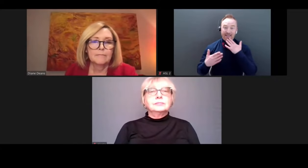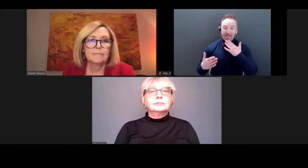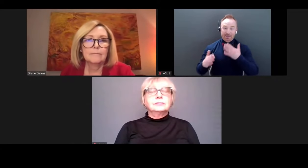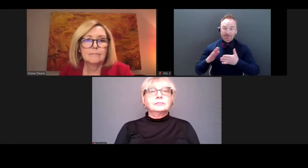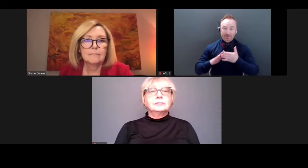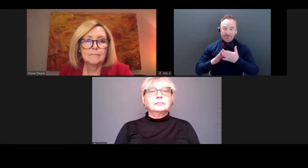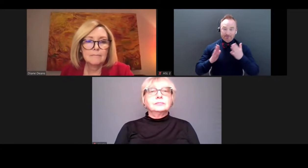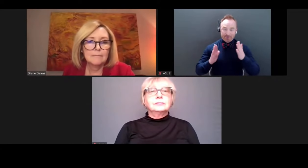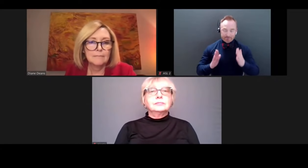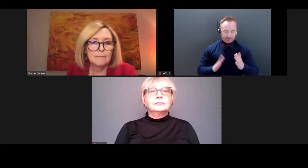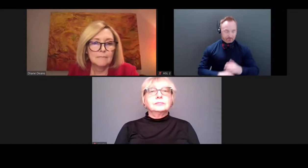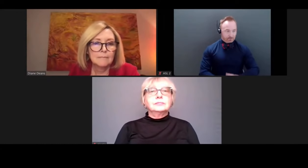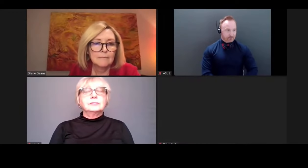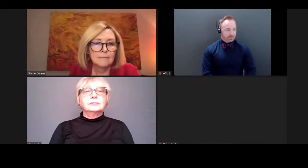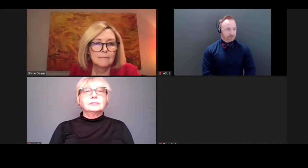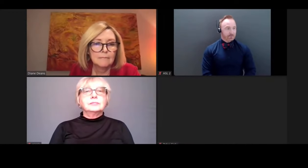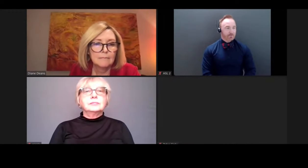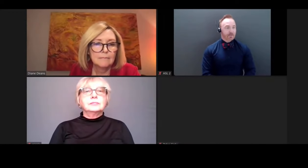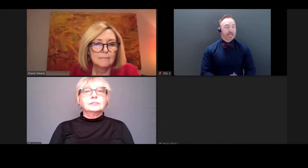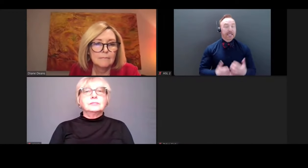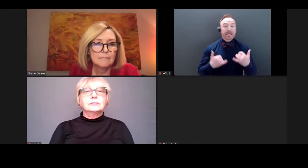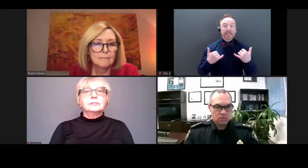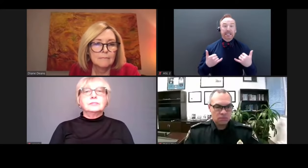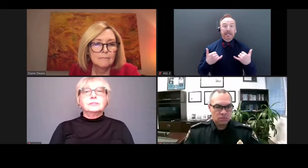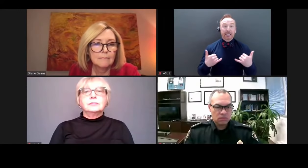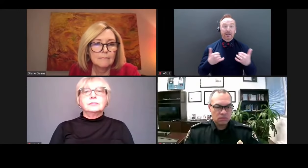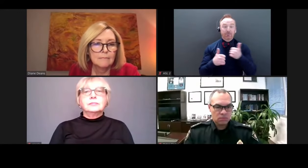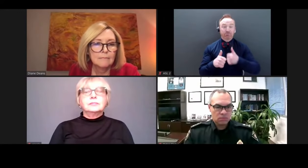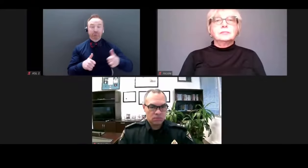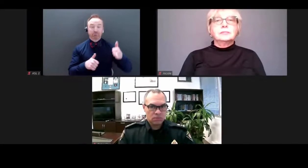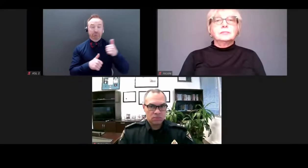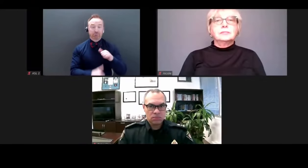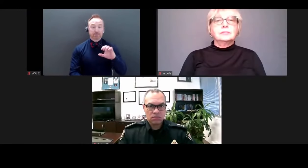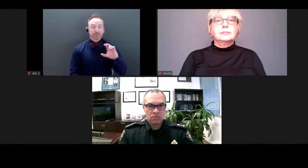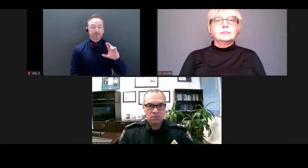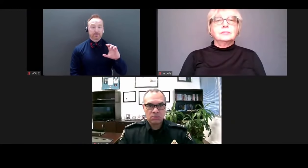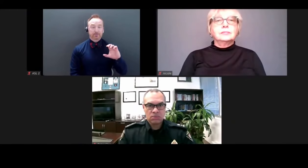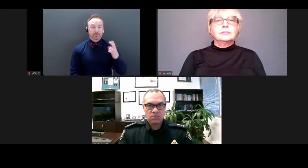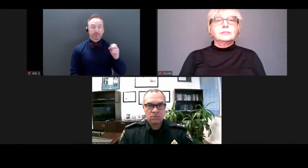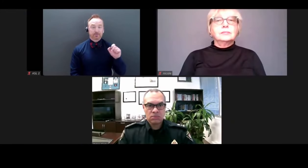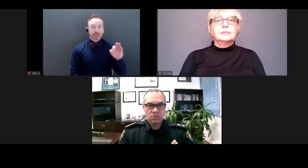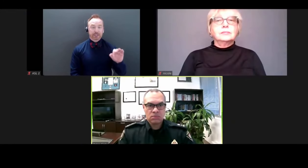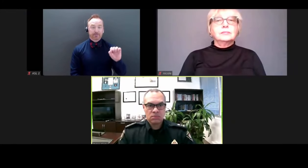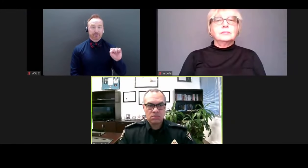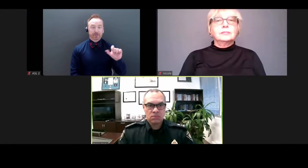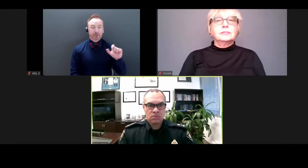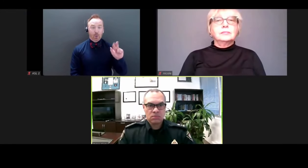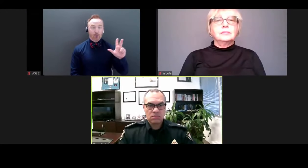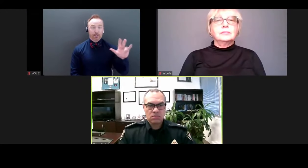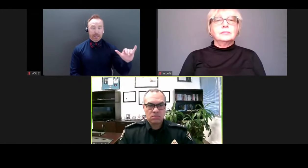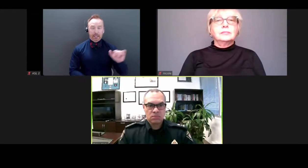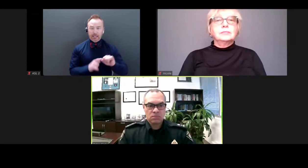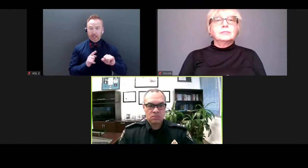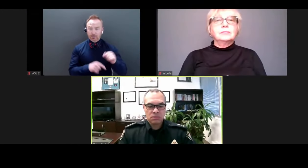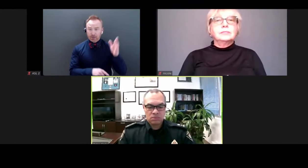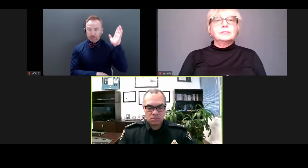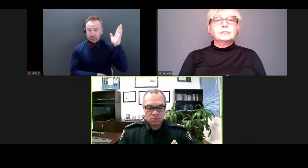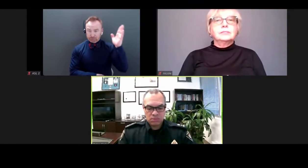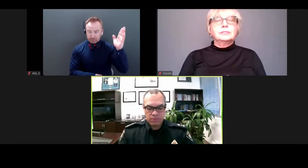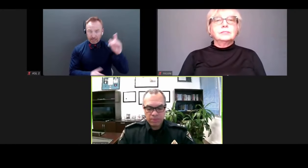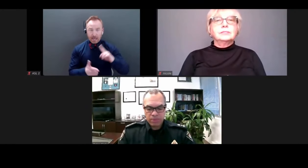We will now have Chief Slowly, who will speak, and then we're going to take a few moments. We have a presentation to